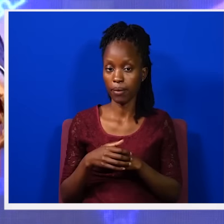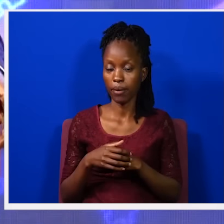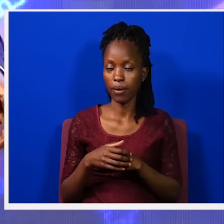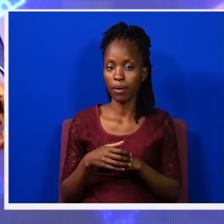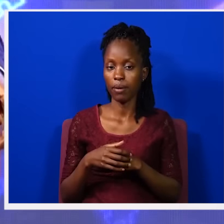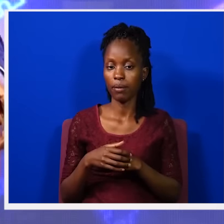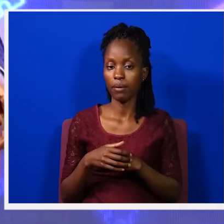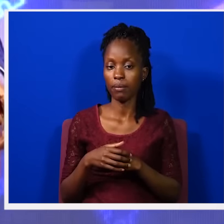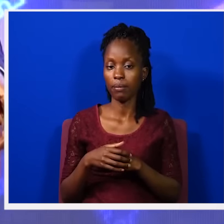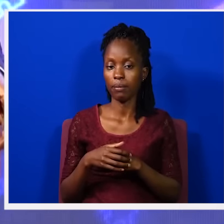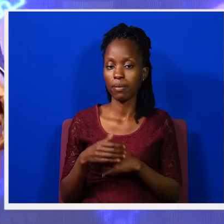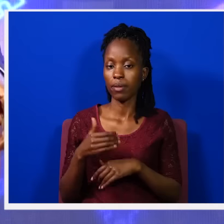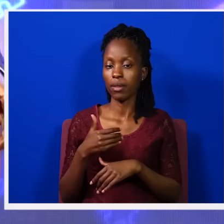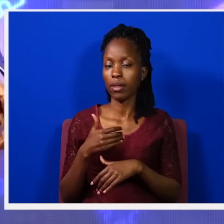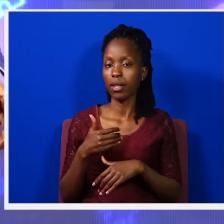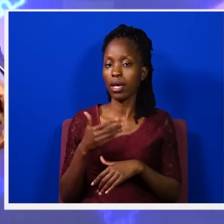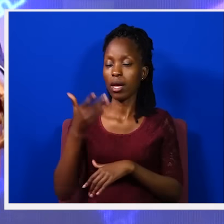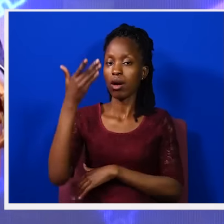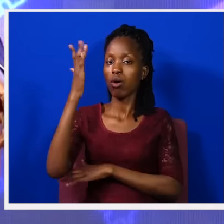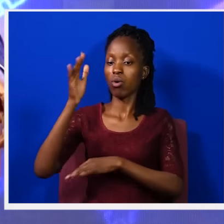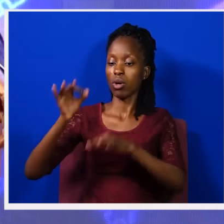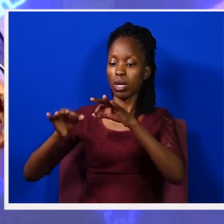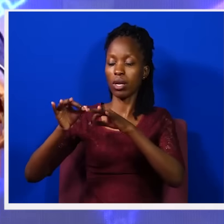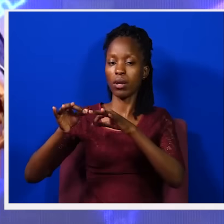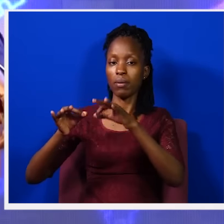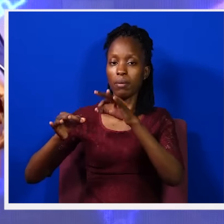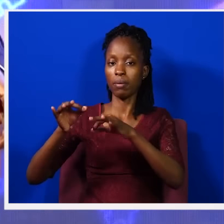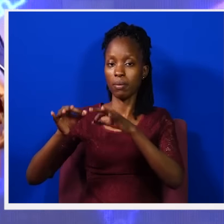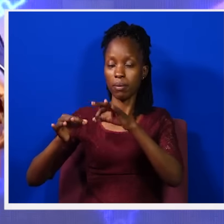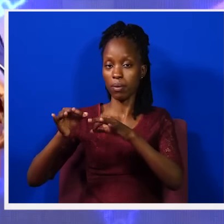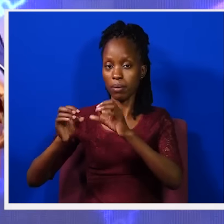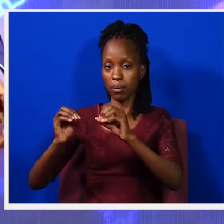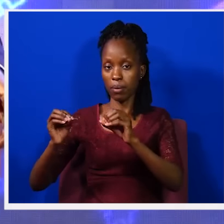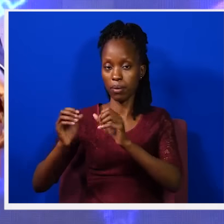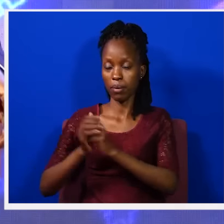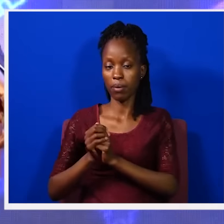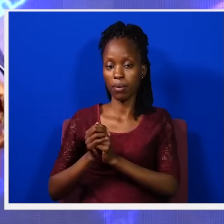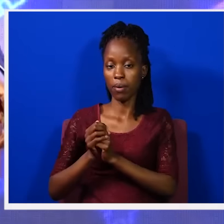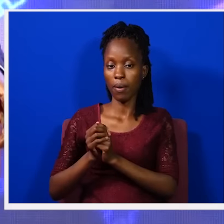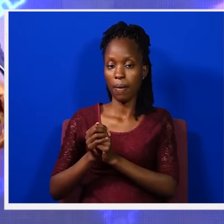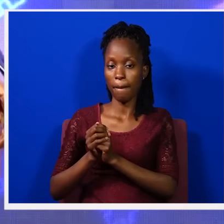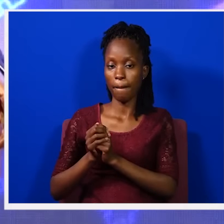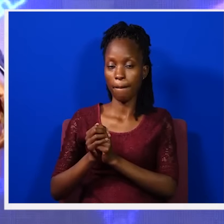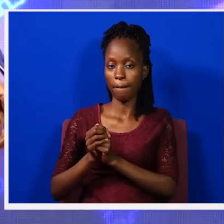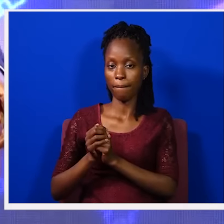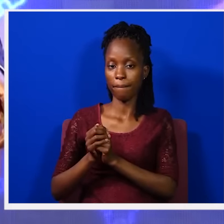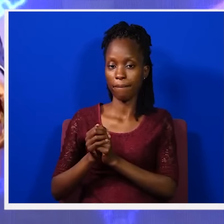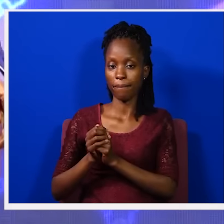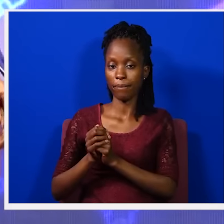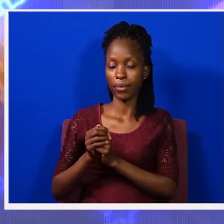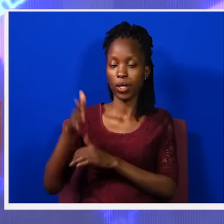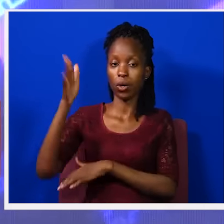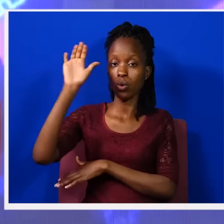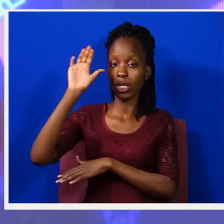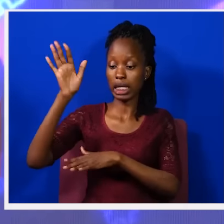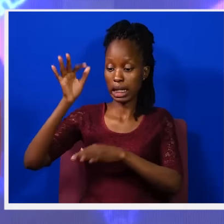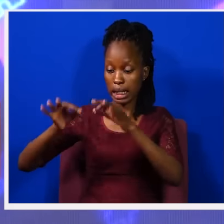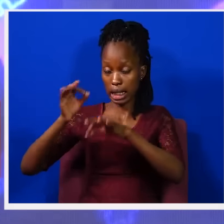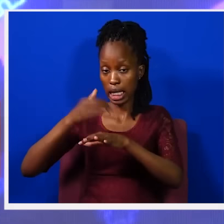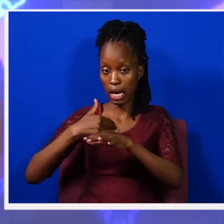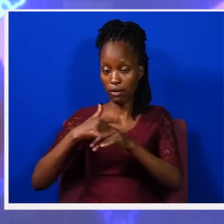is no injustice with God. Is there? May it never be. The